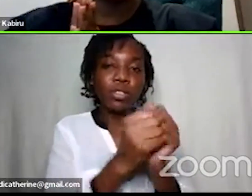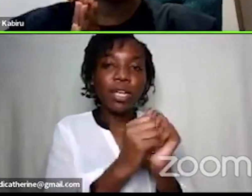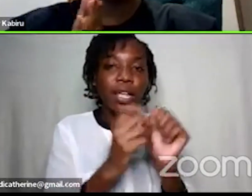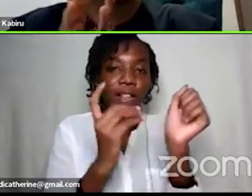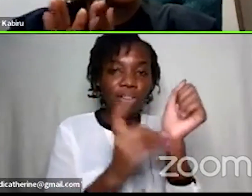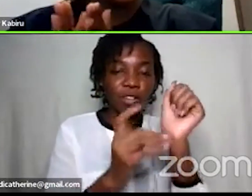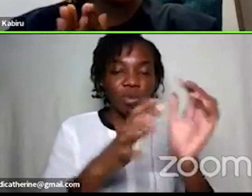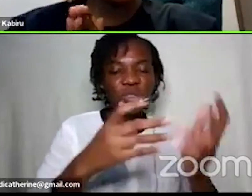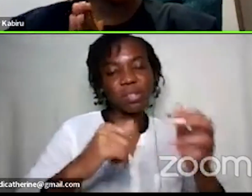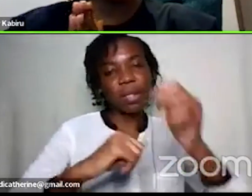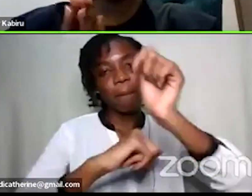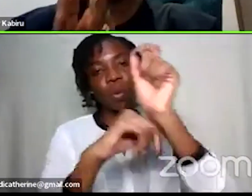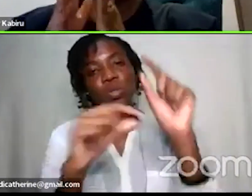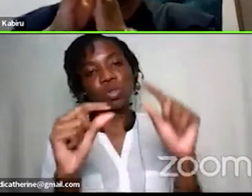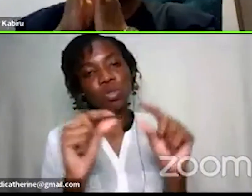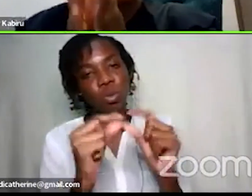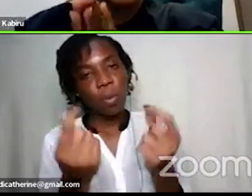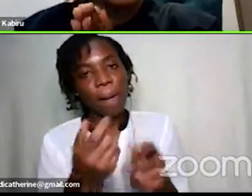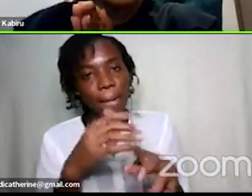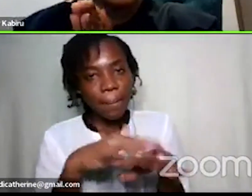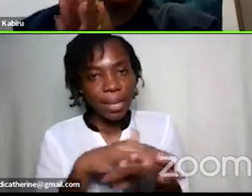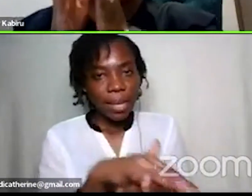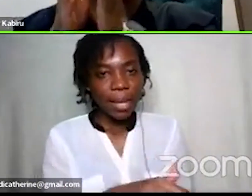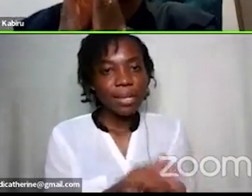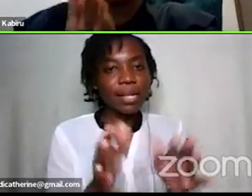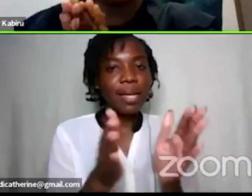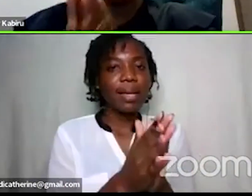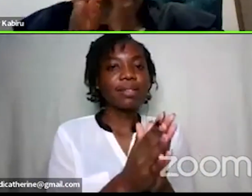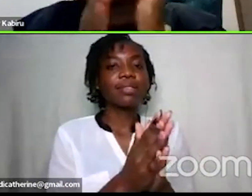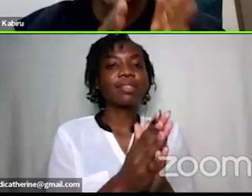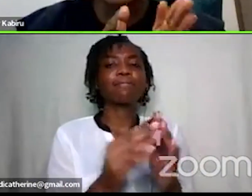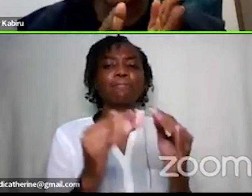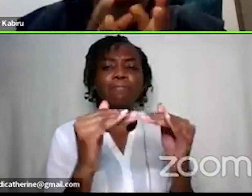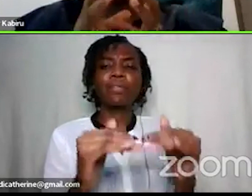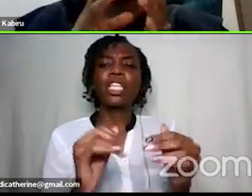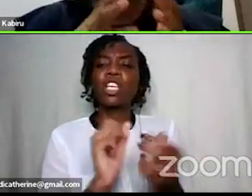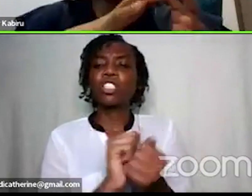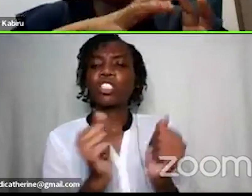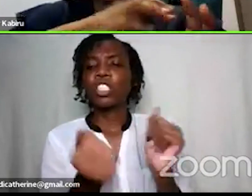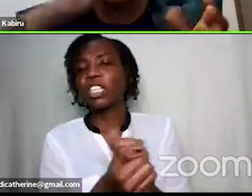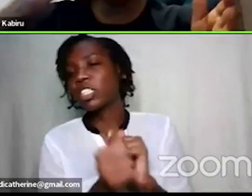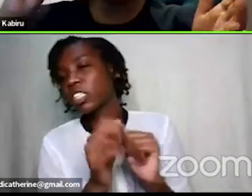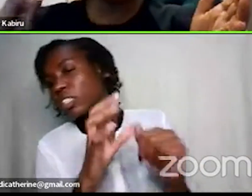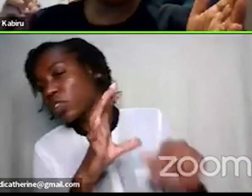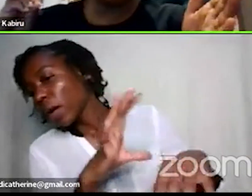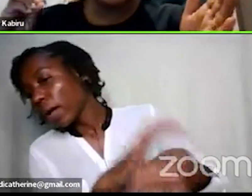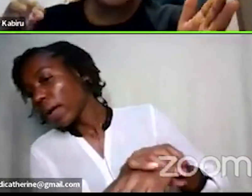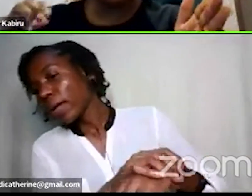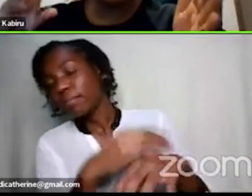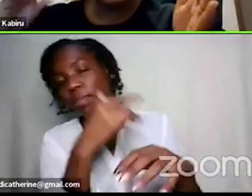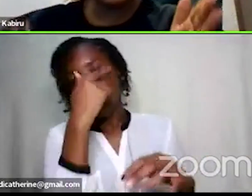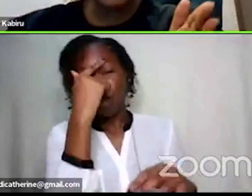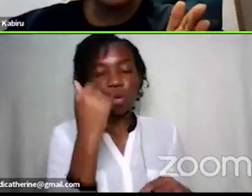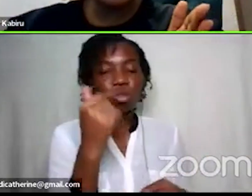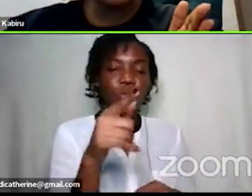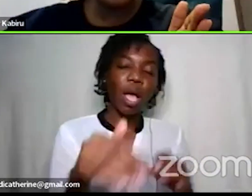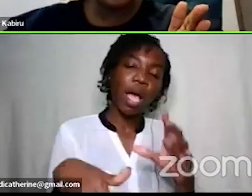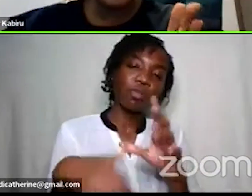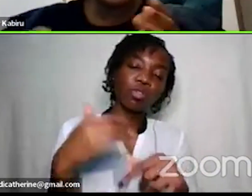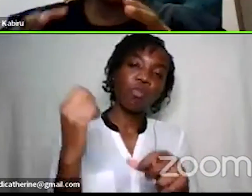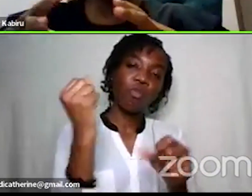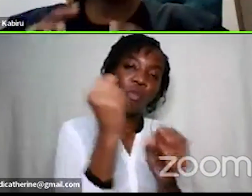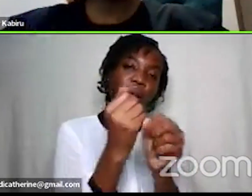group, peers, is adjusting to the changes you find, because you were out of work for some